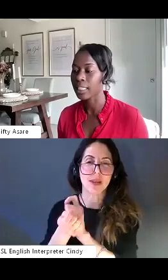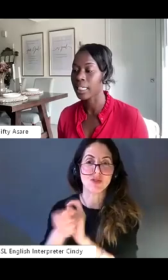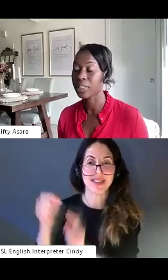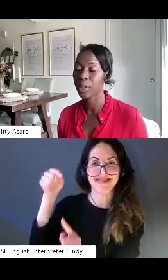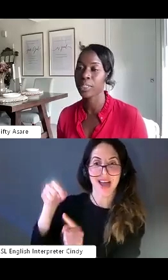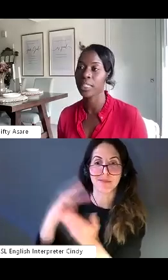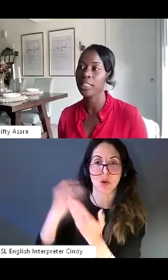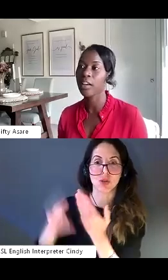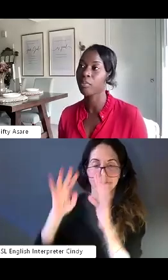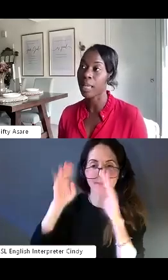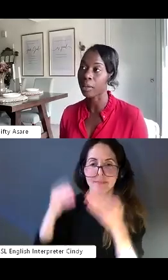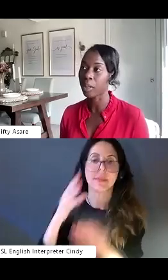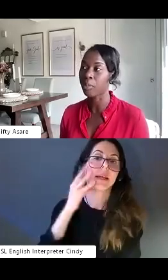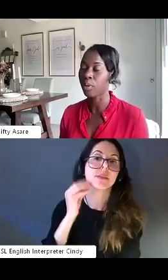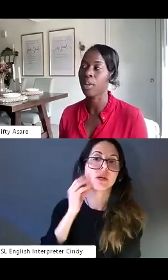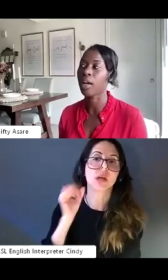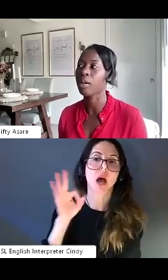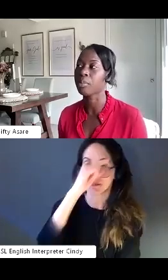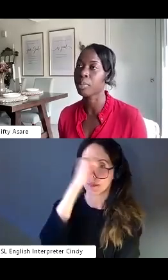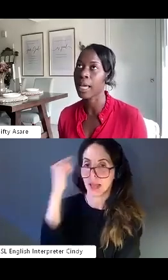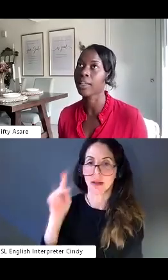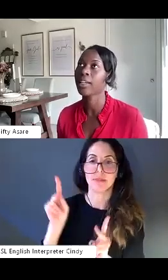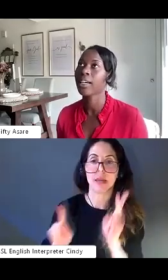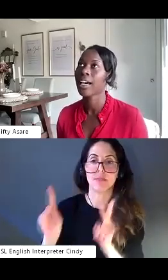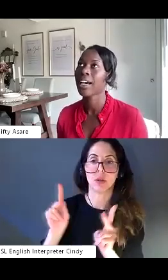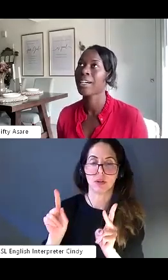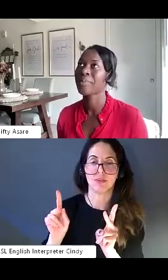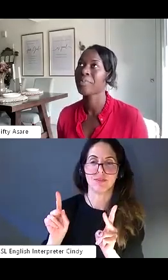at the experiences of Black people,